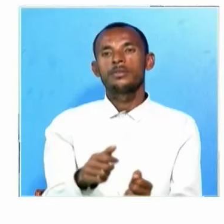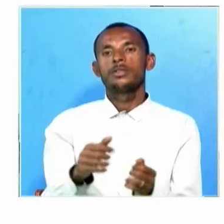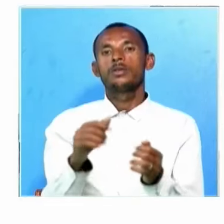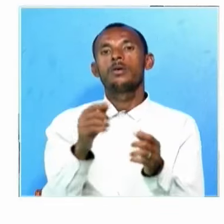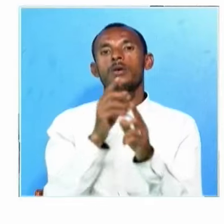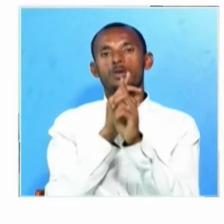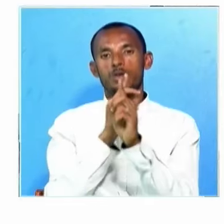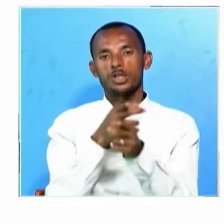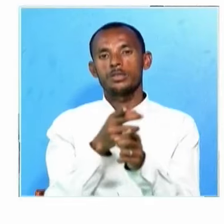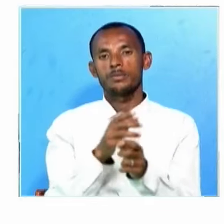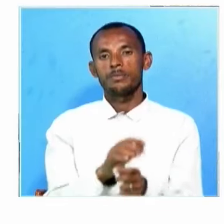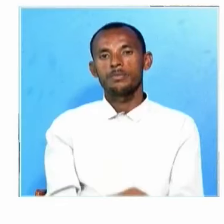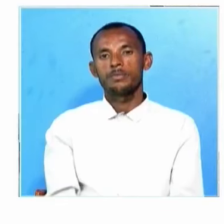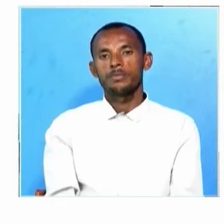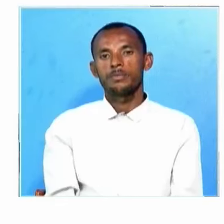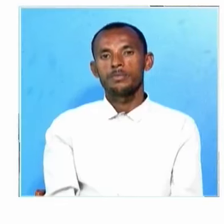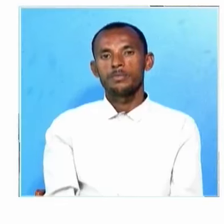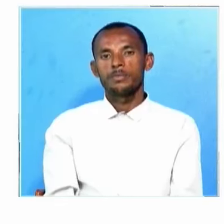Solution.